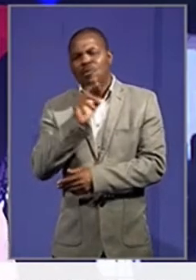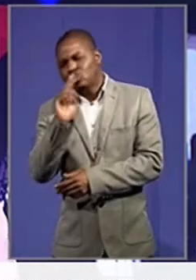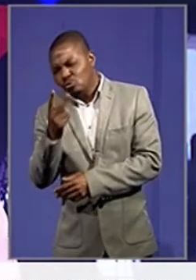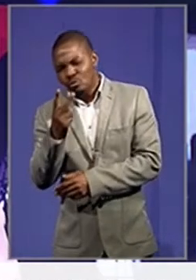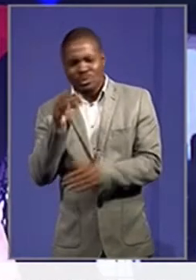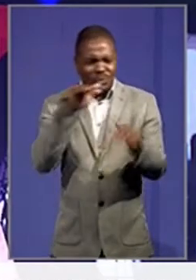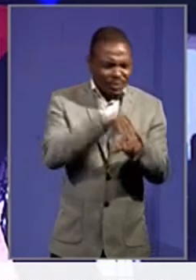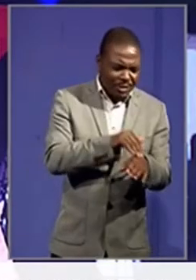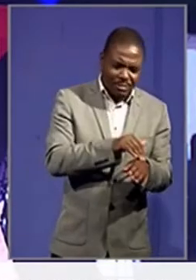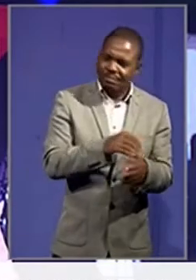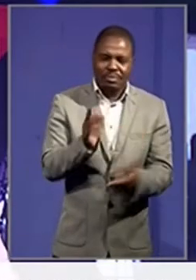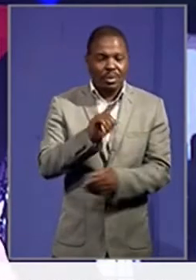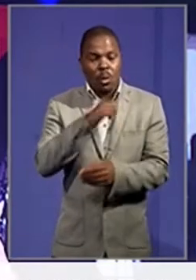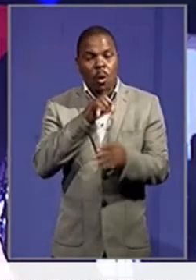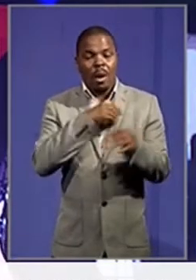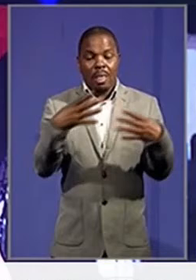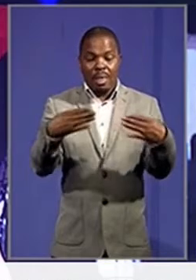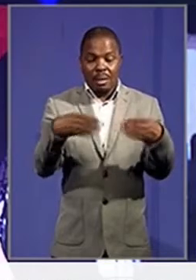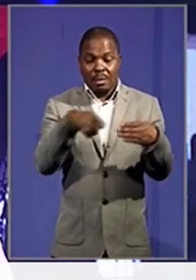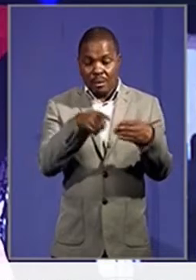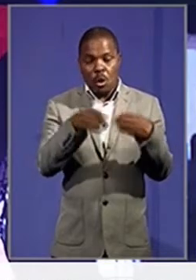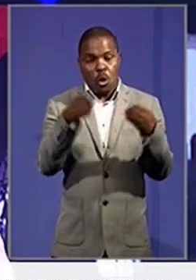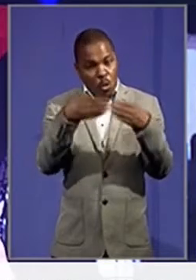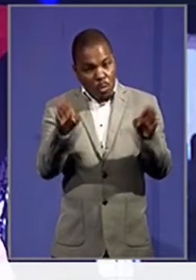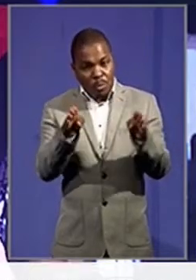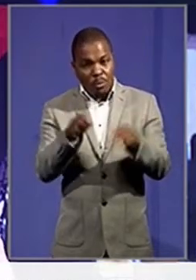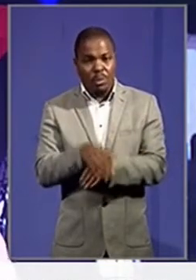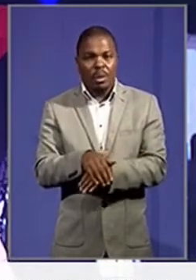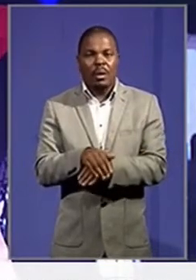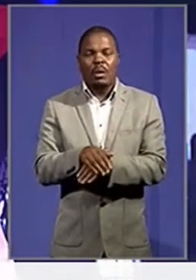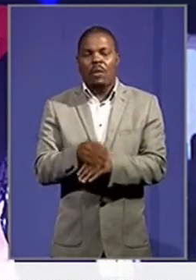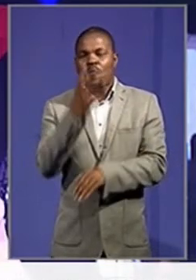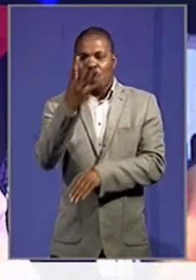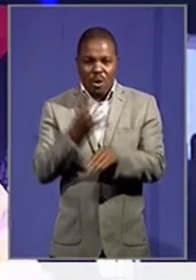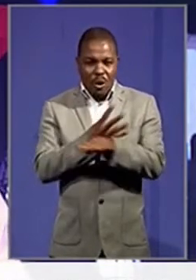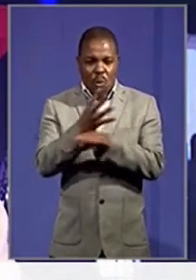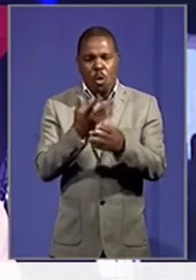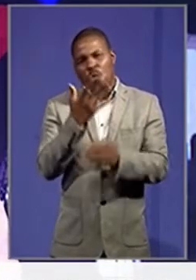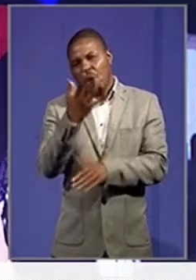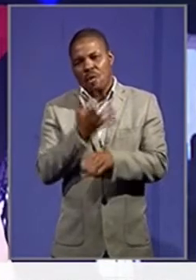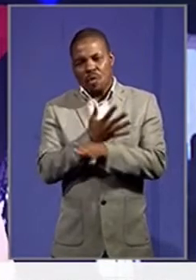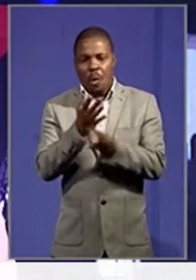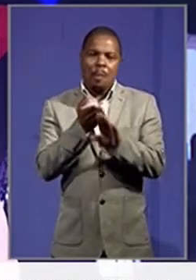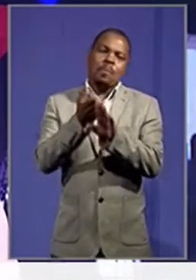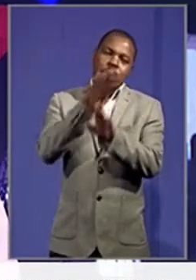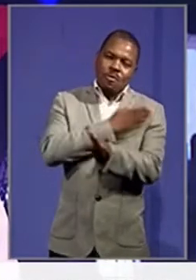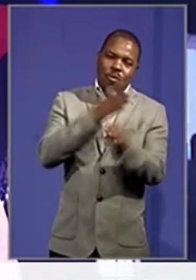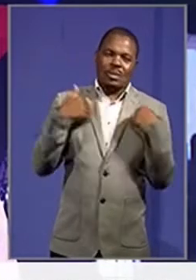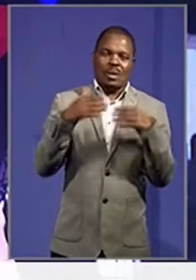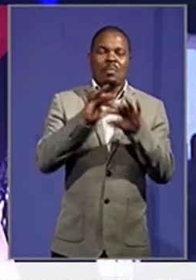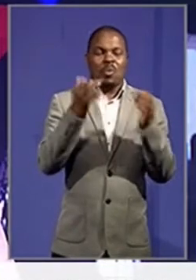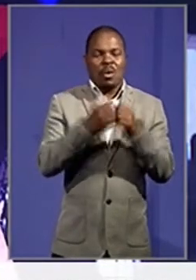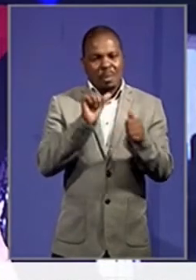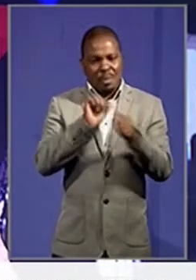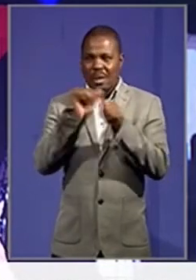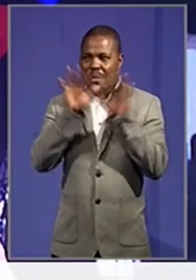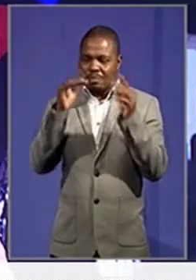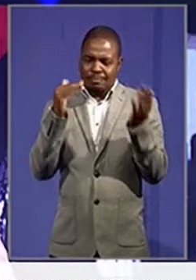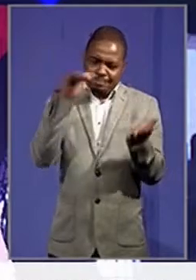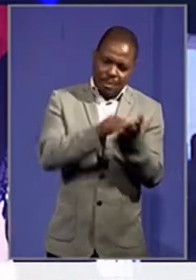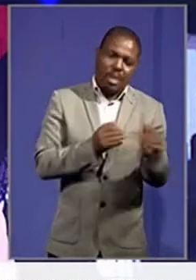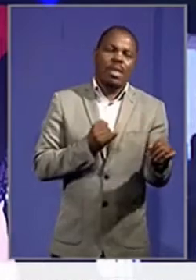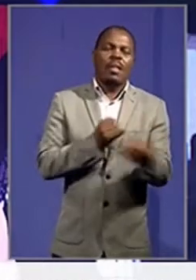sebetsang tate. Di-gate di bulwa dihora tse nne o tse hlano pele papadi qala. Tlame re fitlhe stadium ka nako.